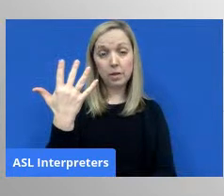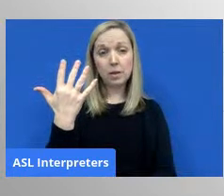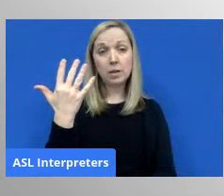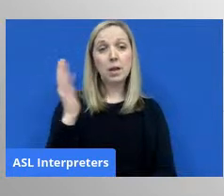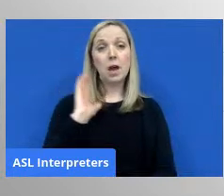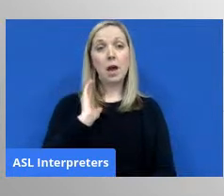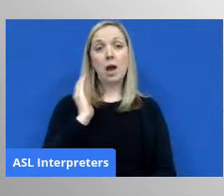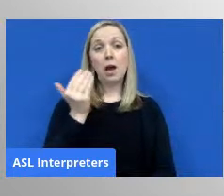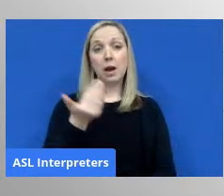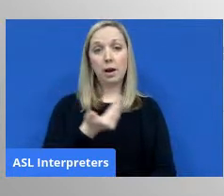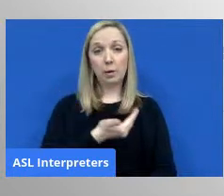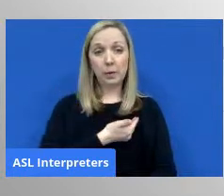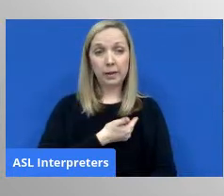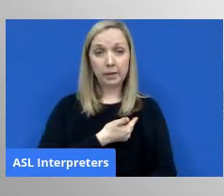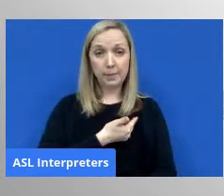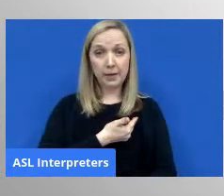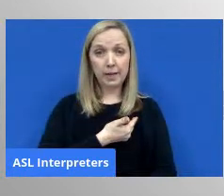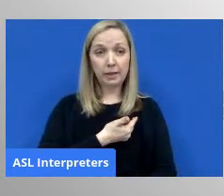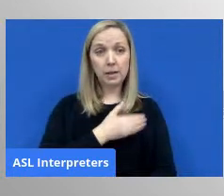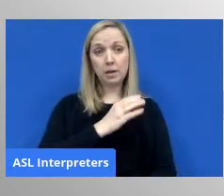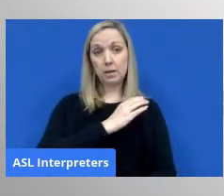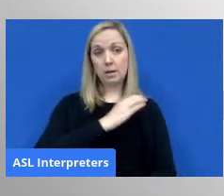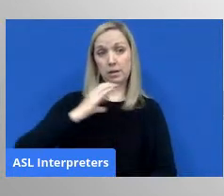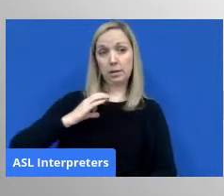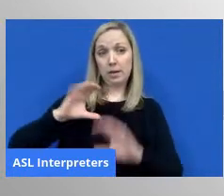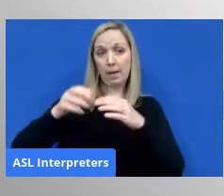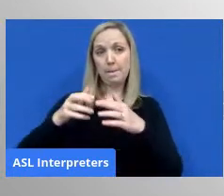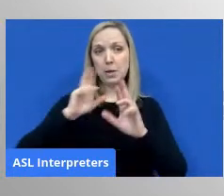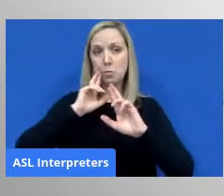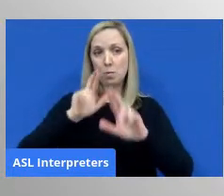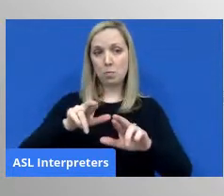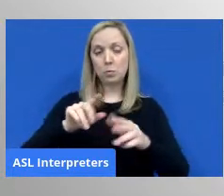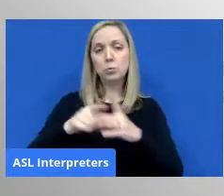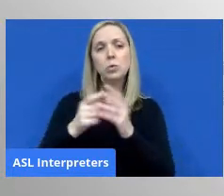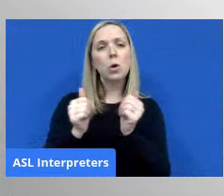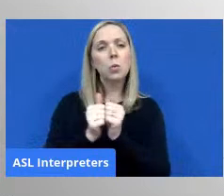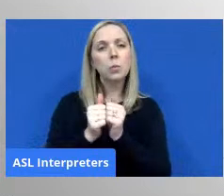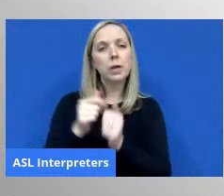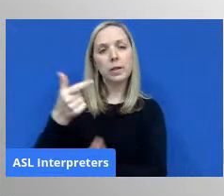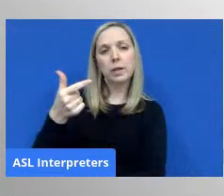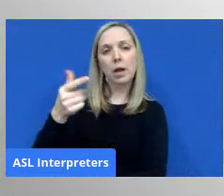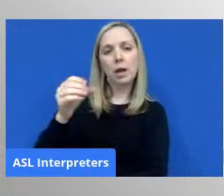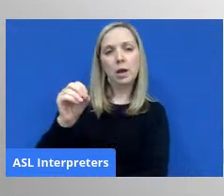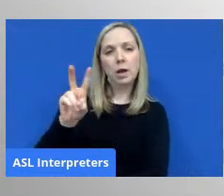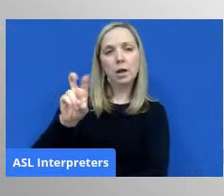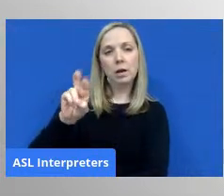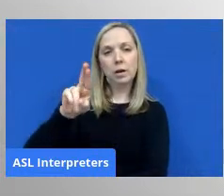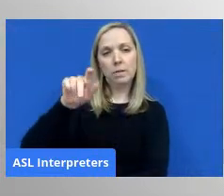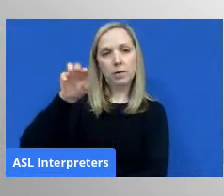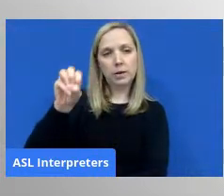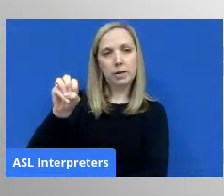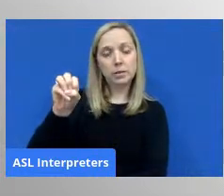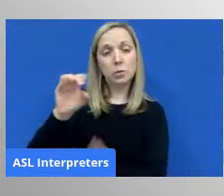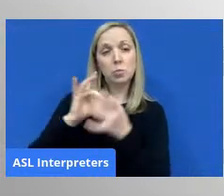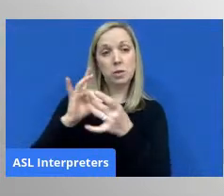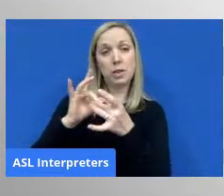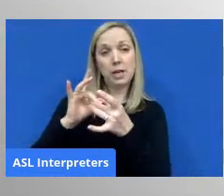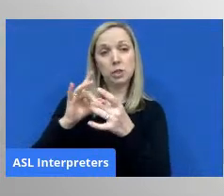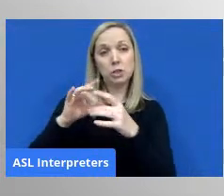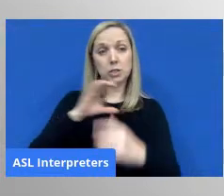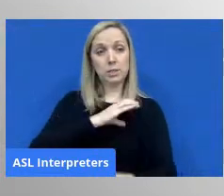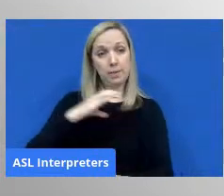committee reports. We'll start with the Government Relations Committee. Mr. Davis. Thank you.